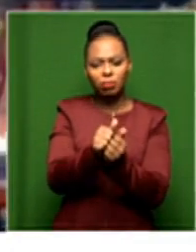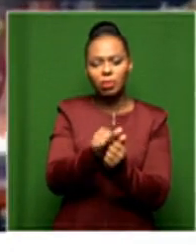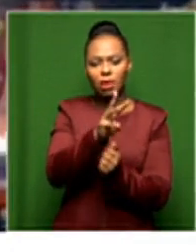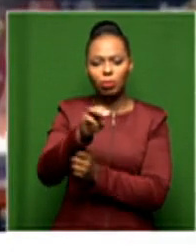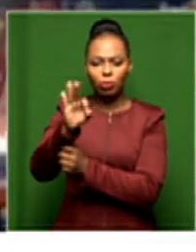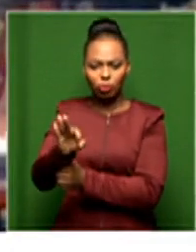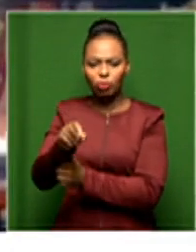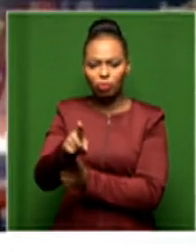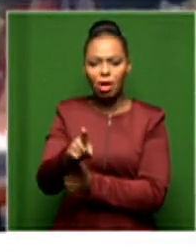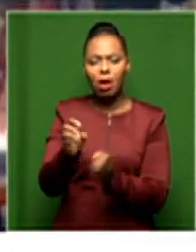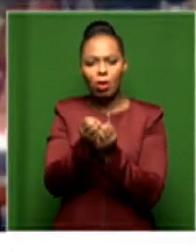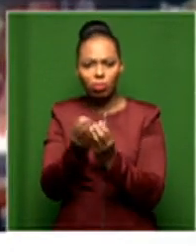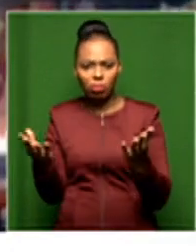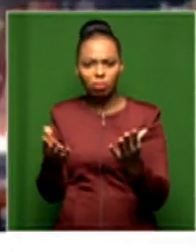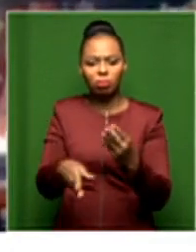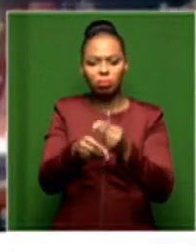We're a part of a chain. So